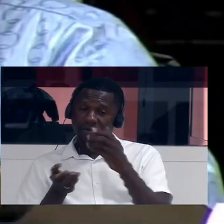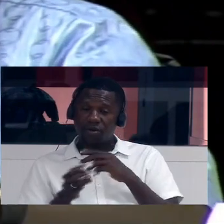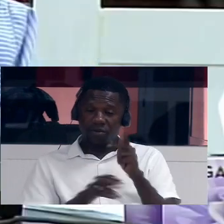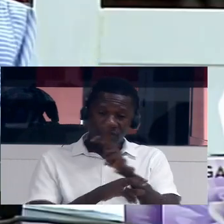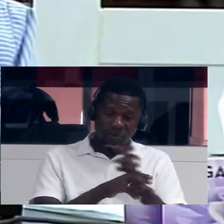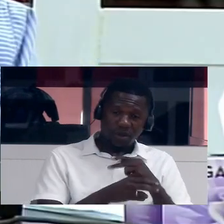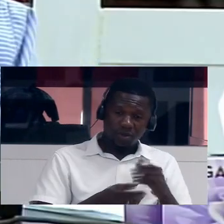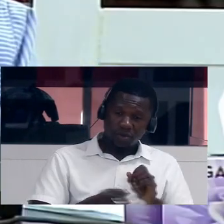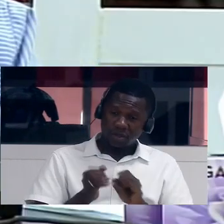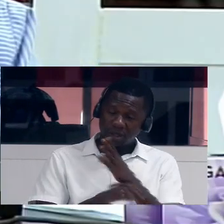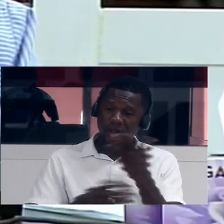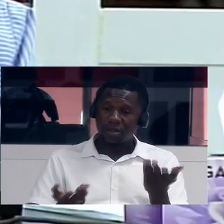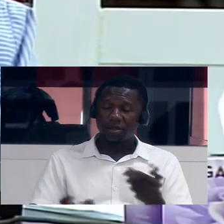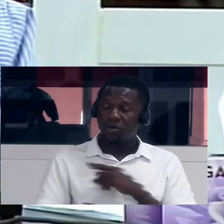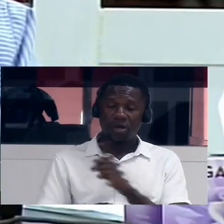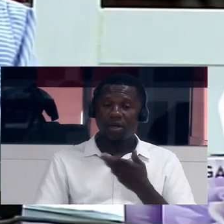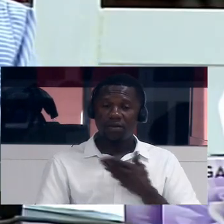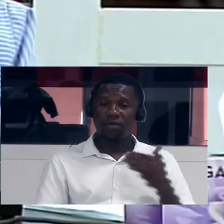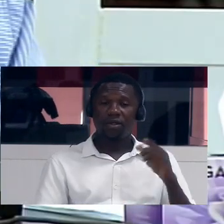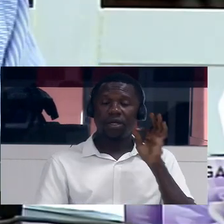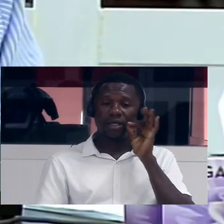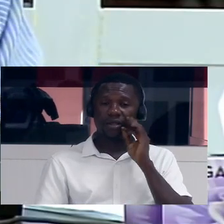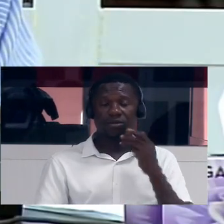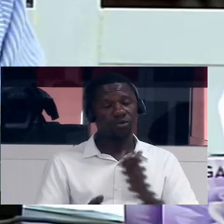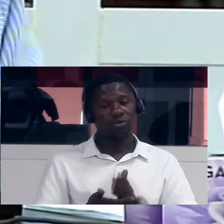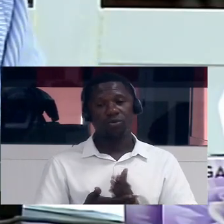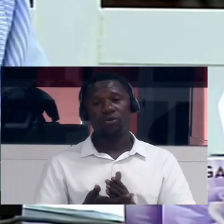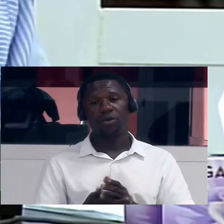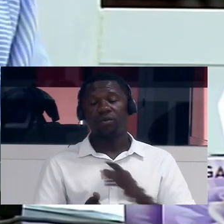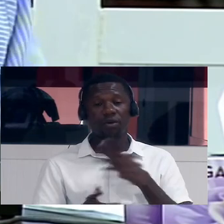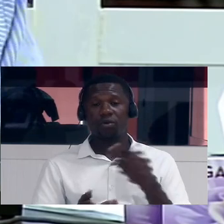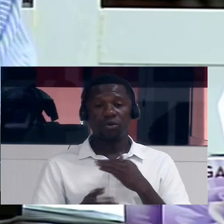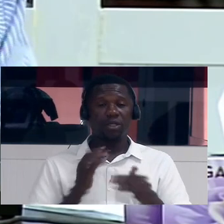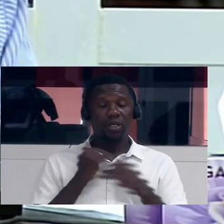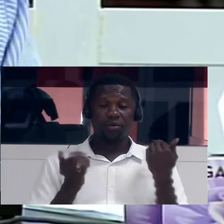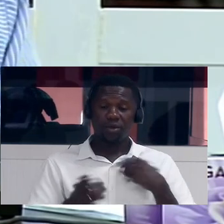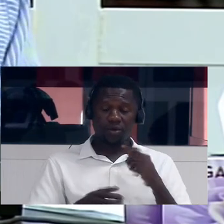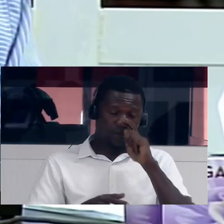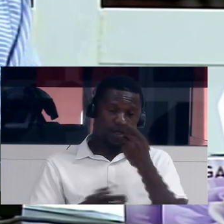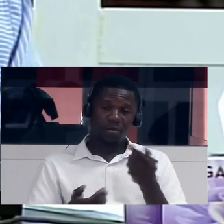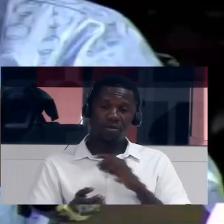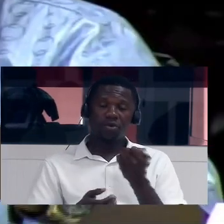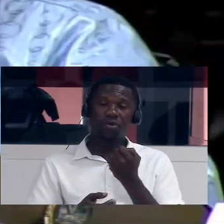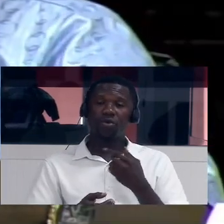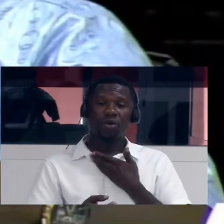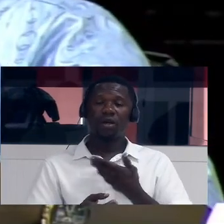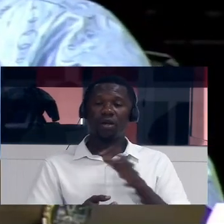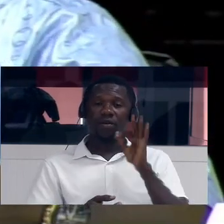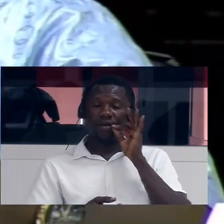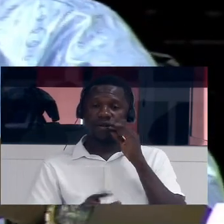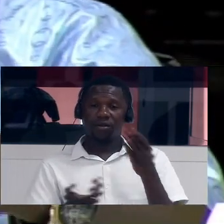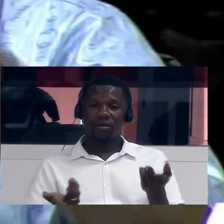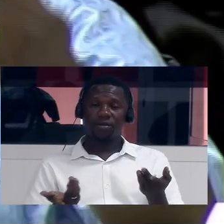you deployed. I don't have the answer, unfortunately. If that is what is going to kill me, I will die, because I don't have the answer. You will not